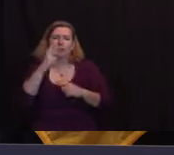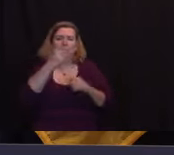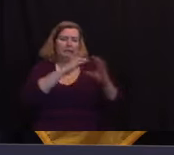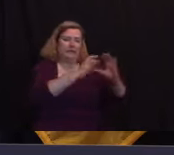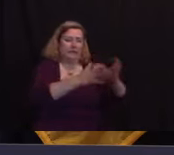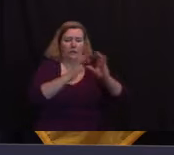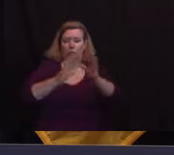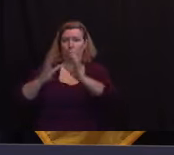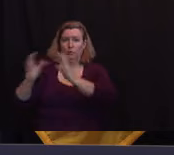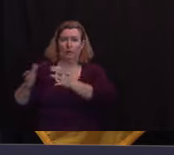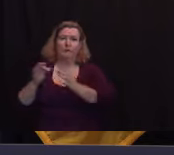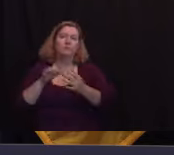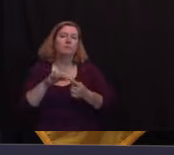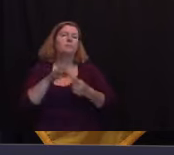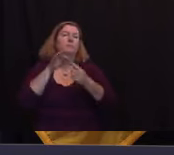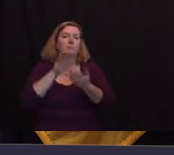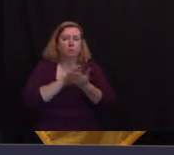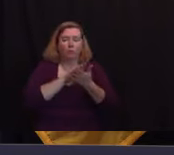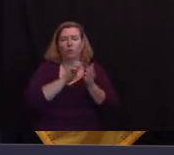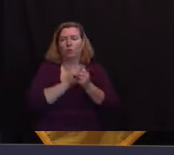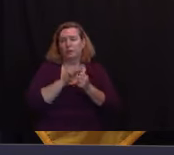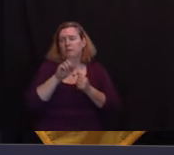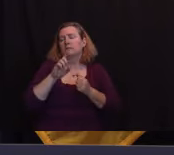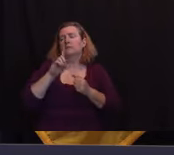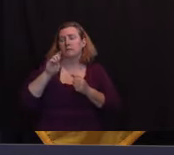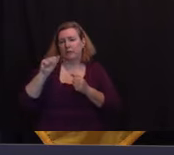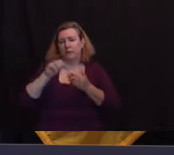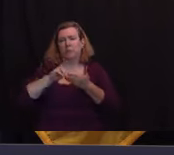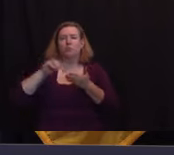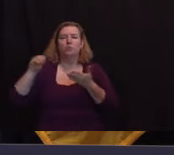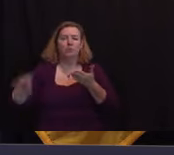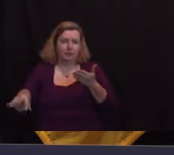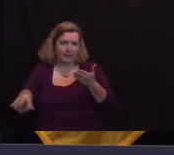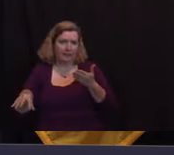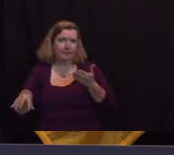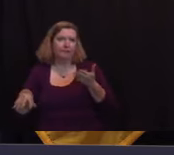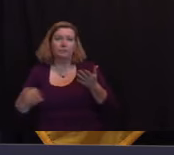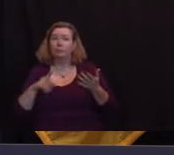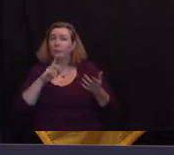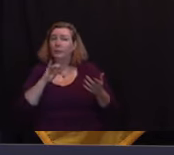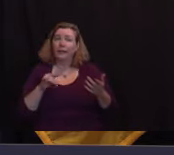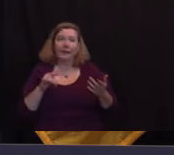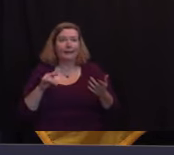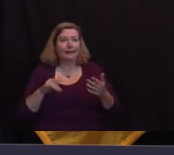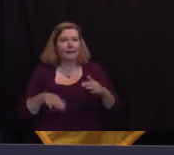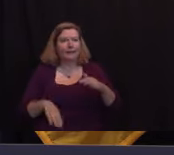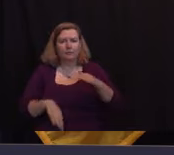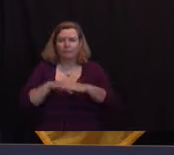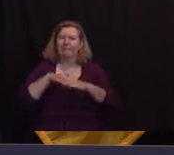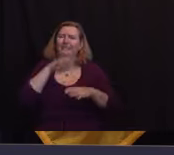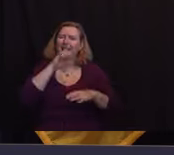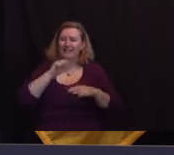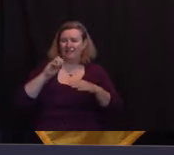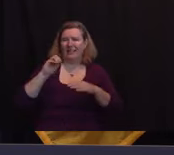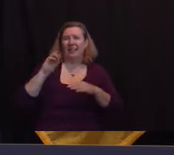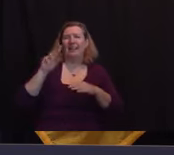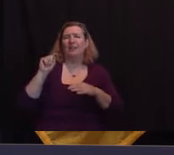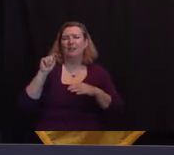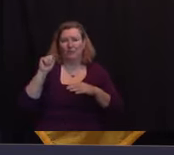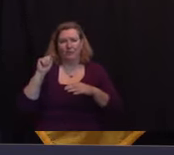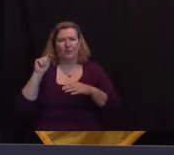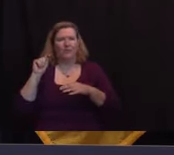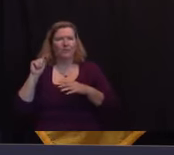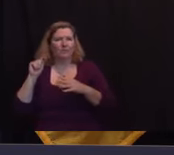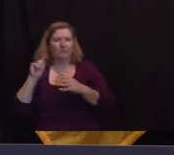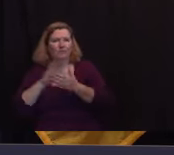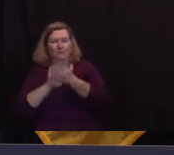with disabilities. These students would otherwise be aging out of our educational system because they will turn 21 years